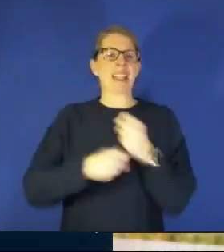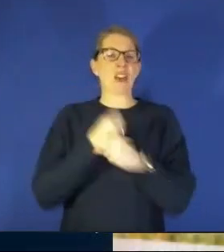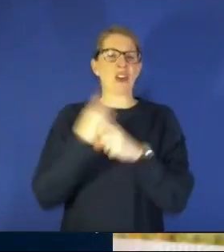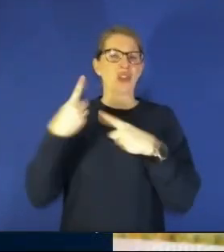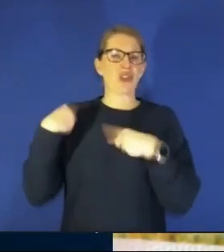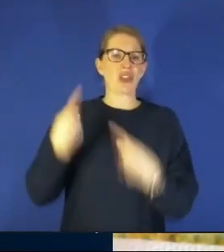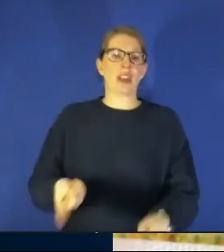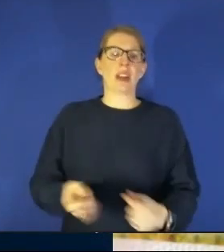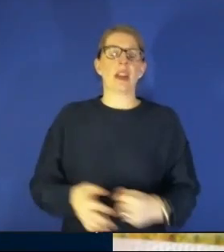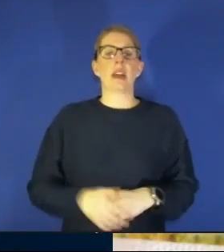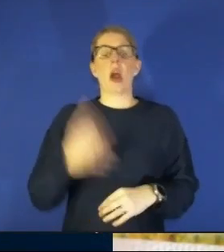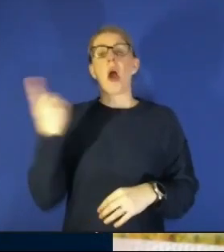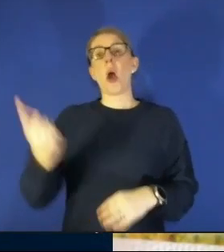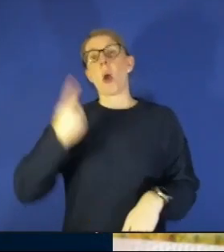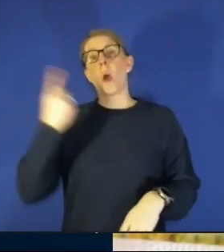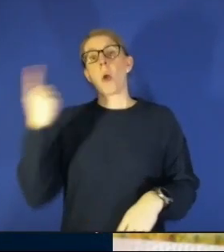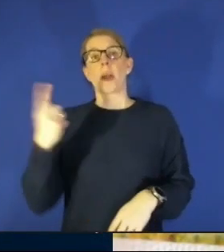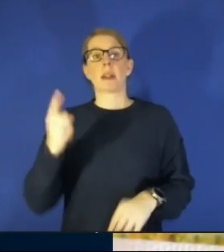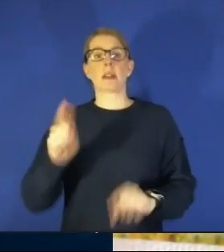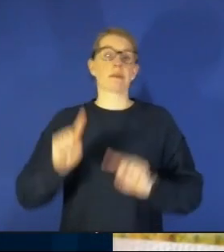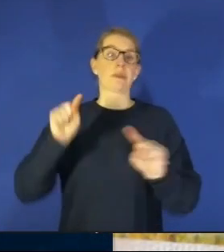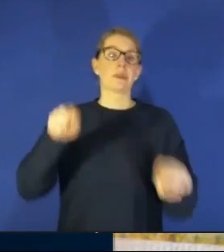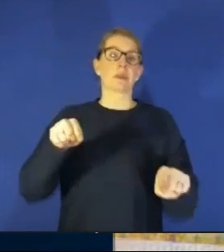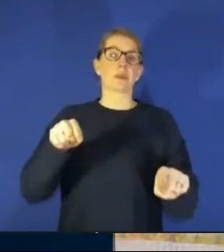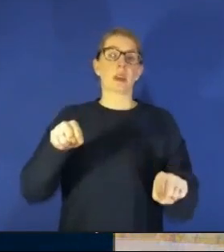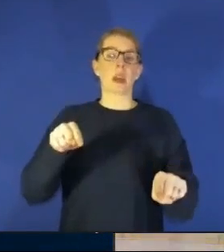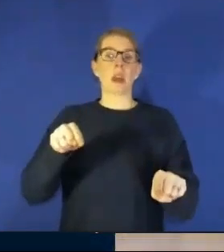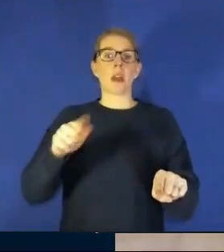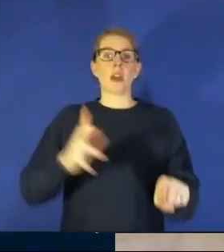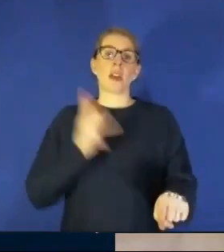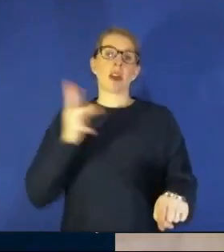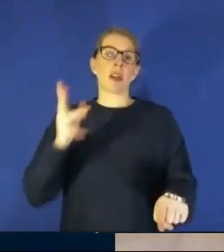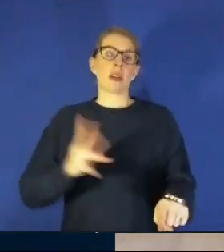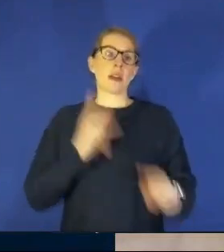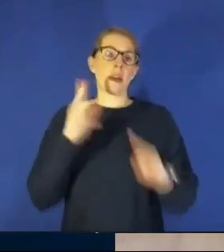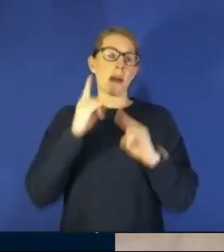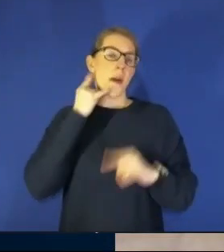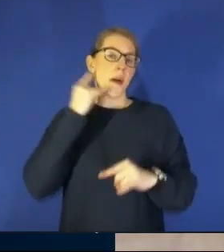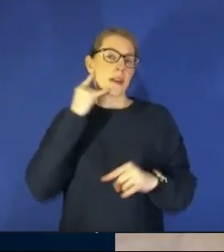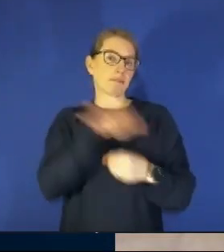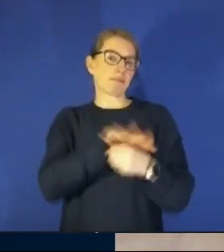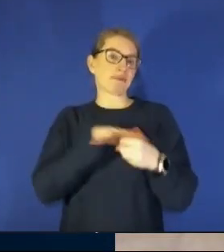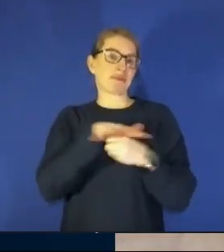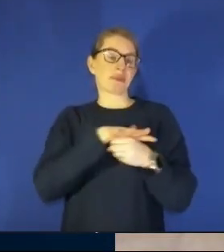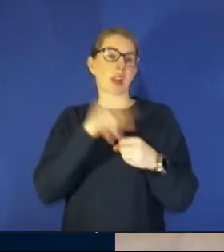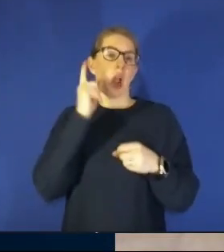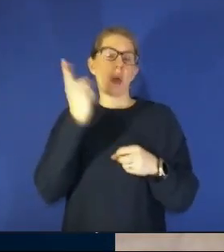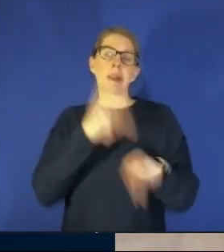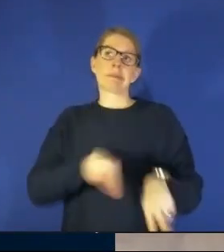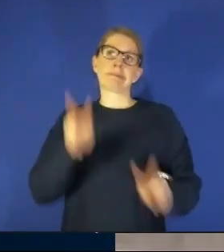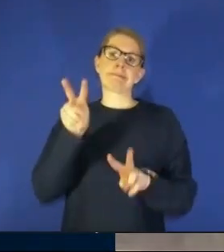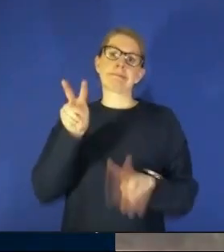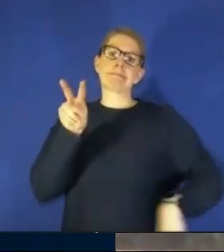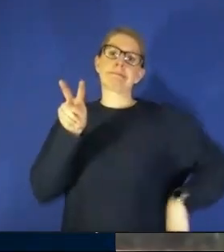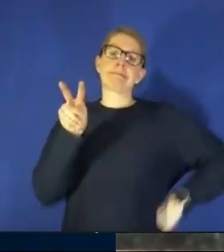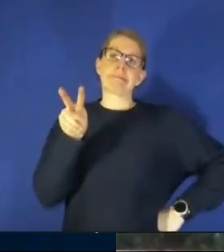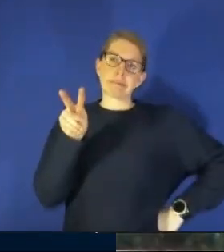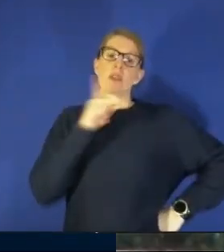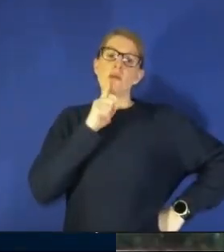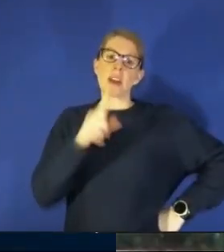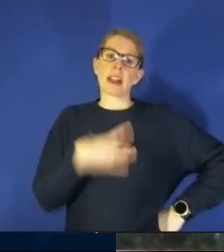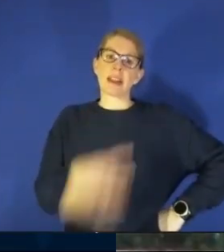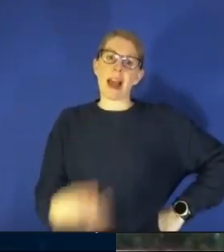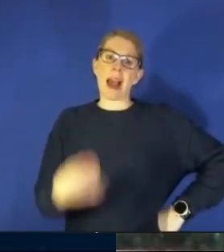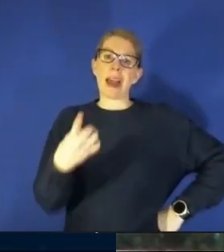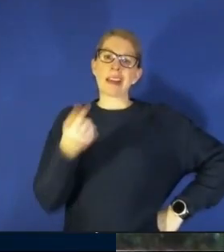it was always, you'd go to the resort areas and you'd be there. And I'd always look up and go, I'd really like to try to